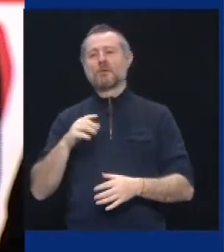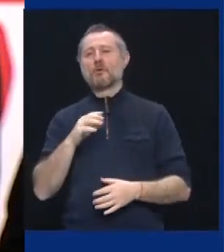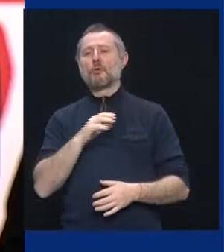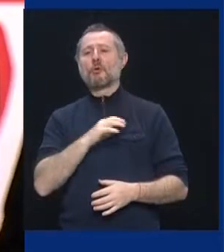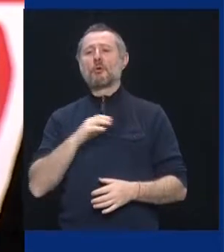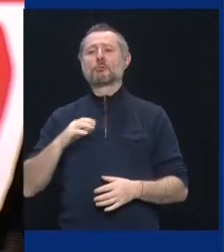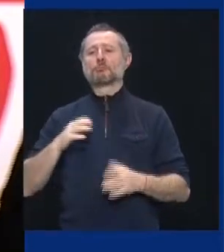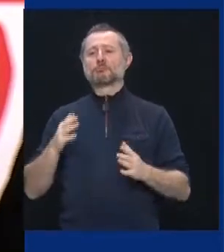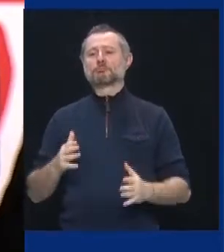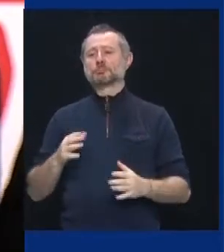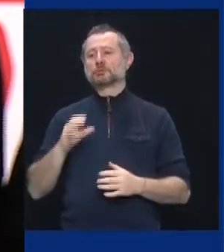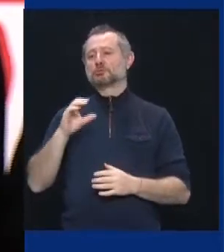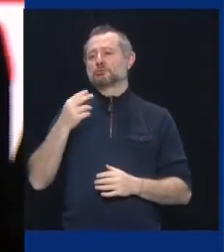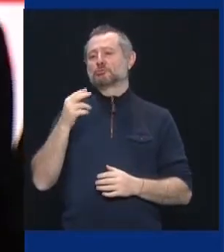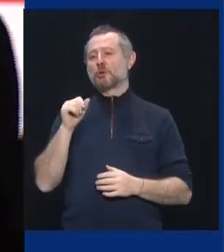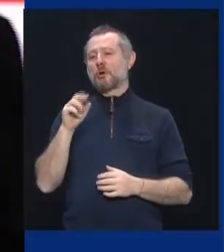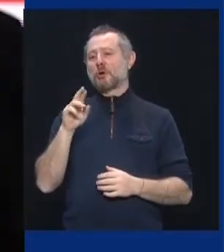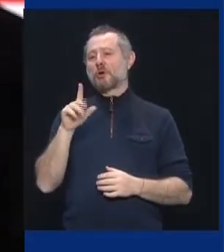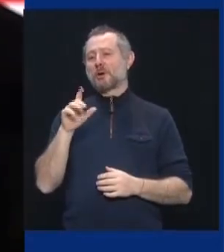us.